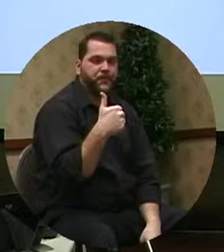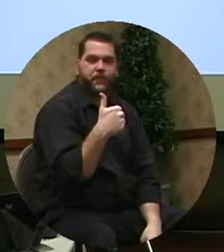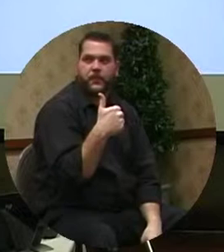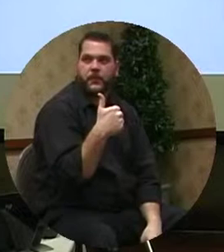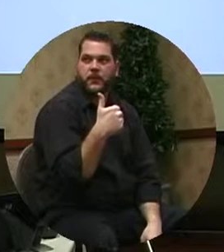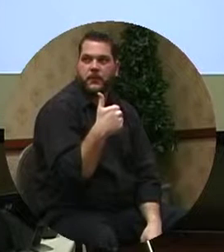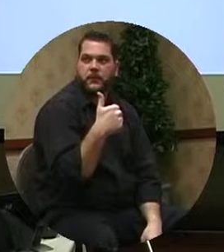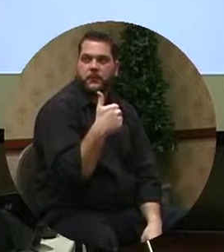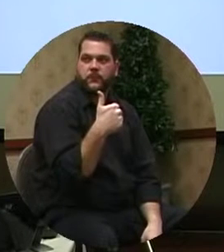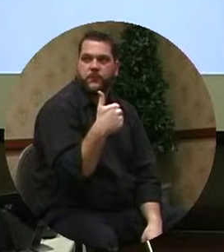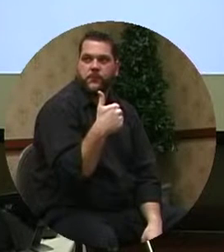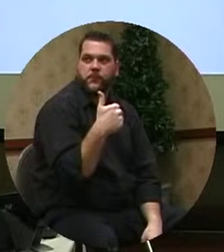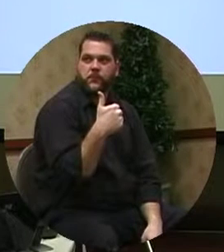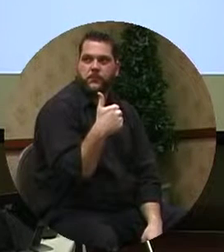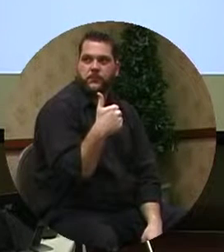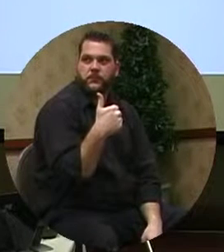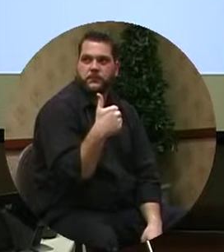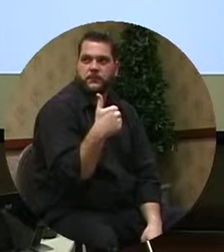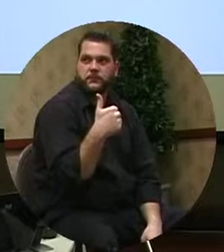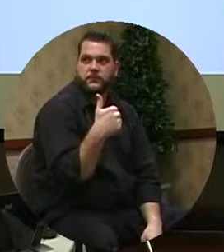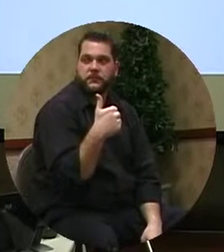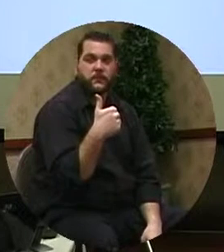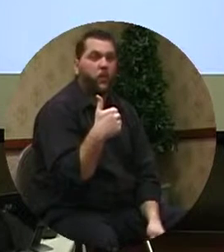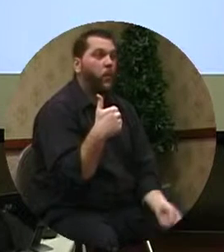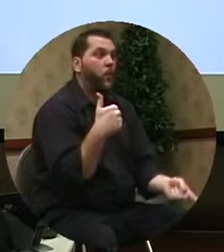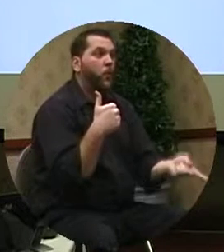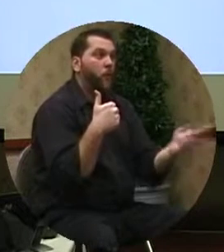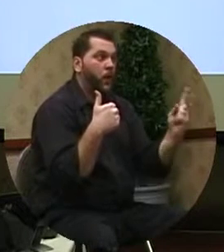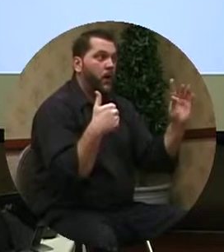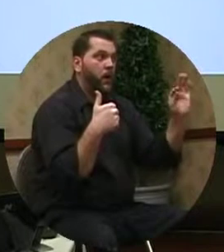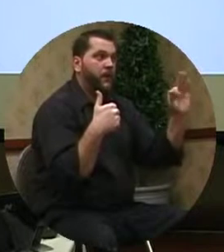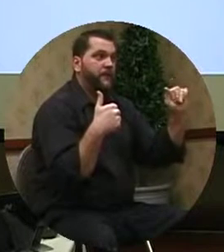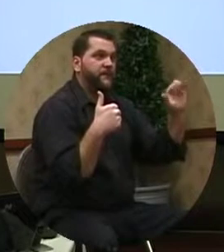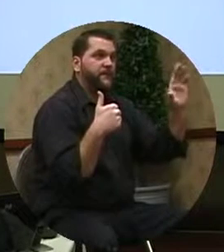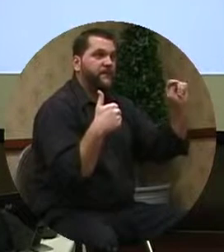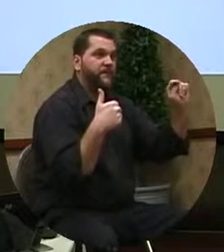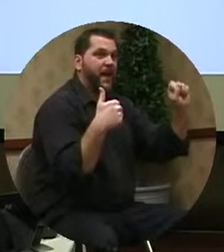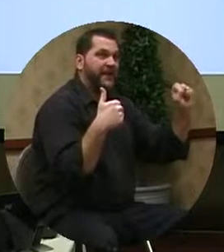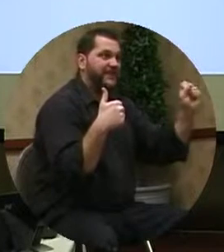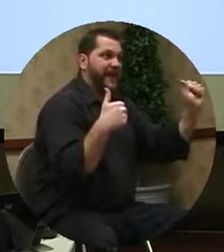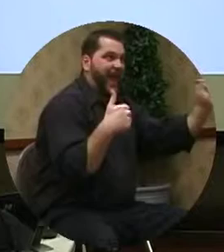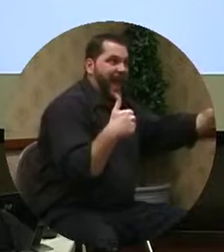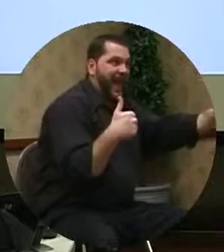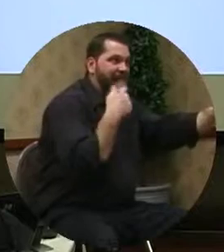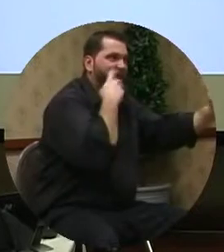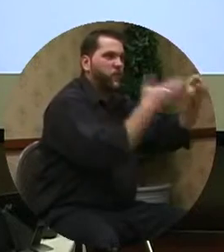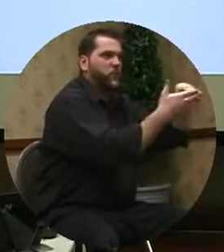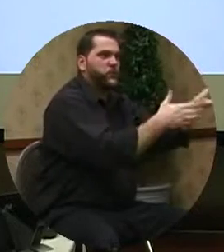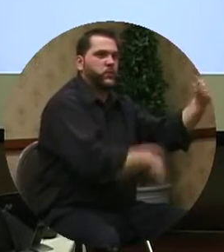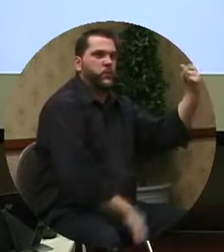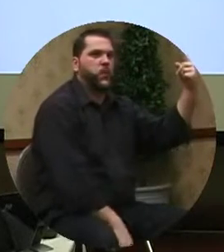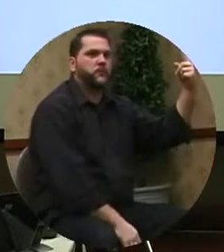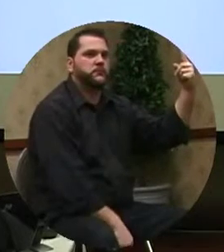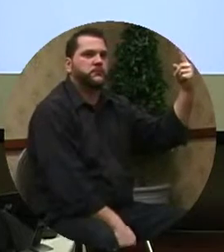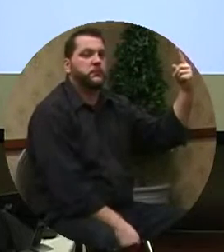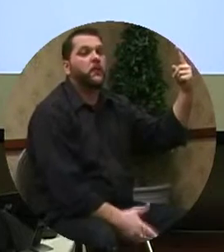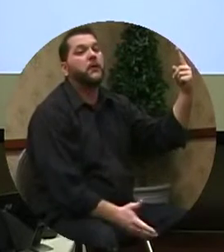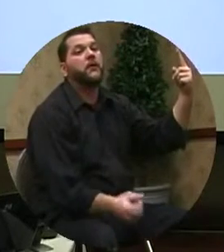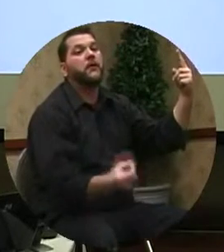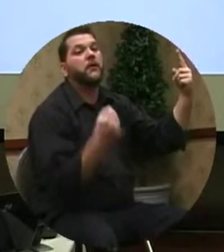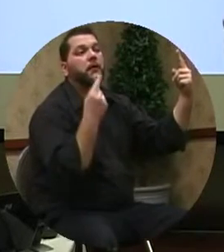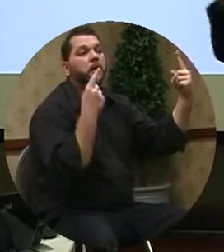have one facts A for the student. You may also